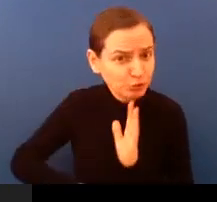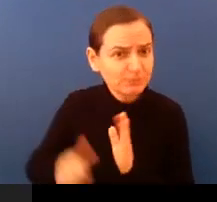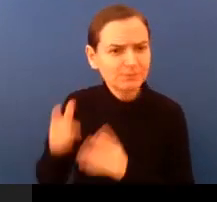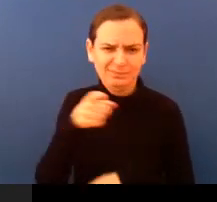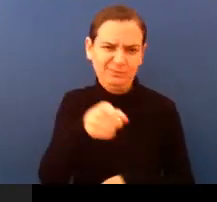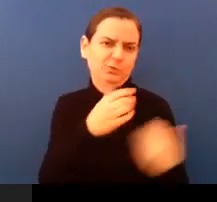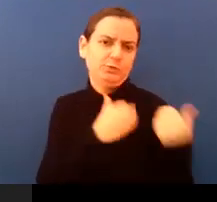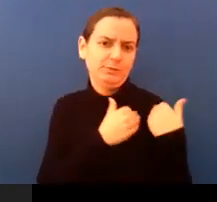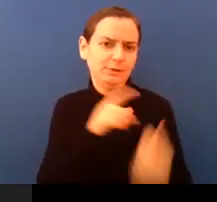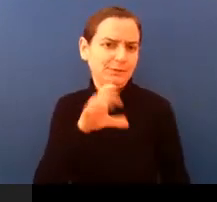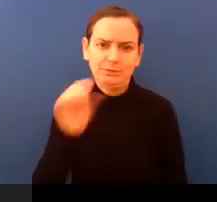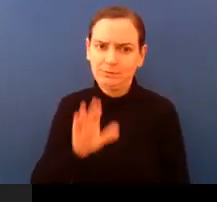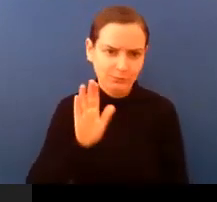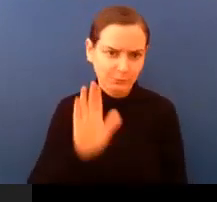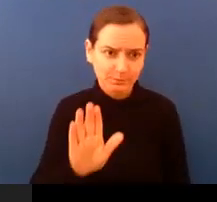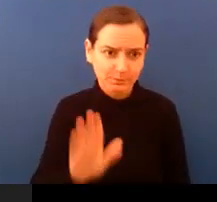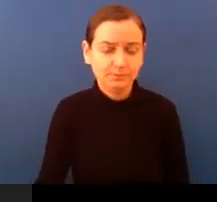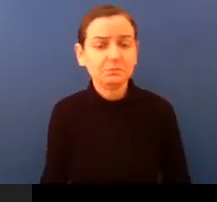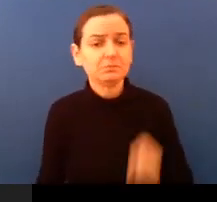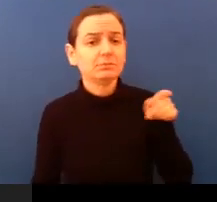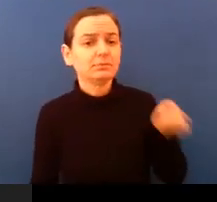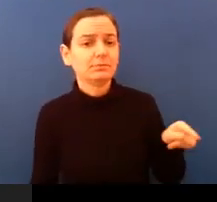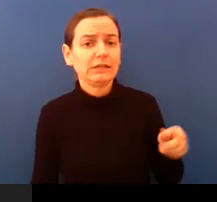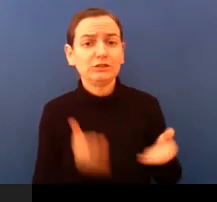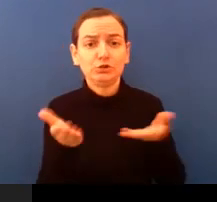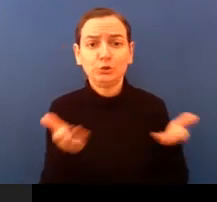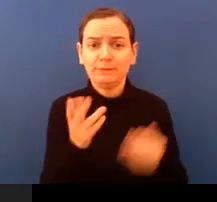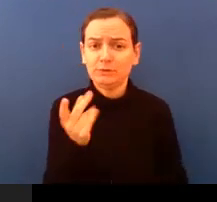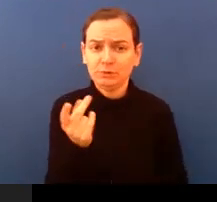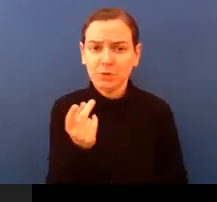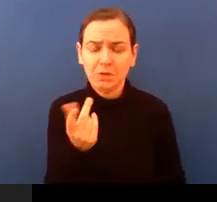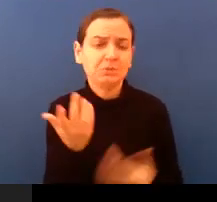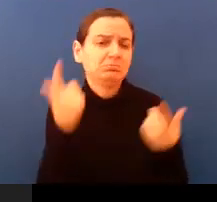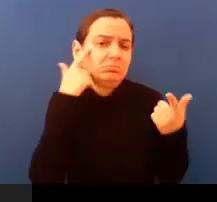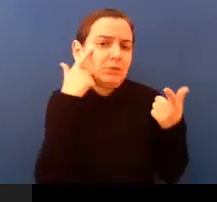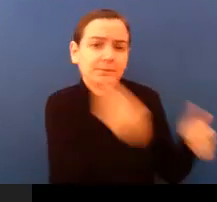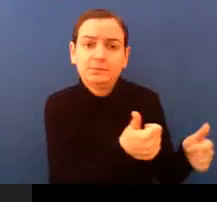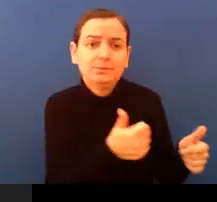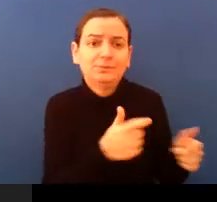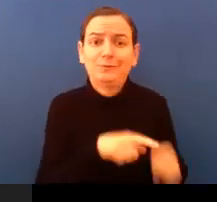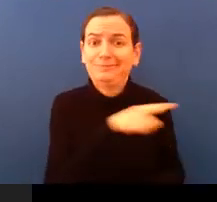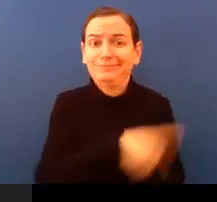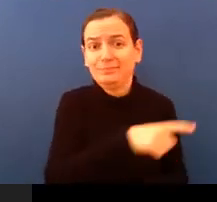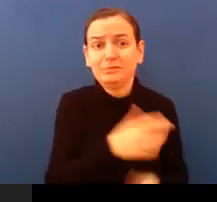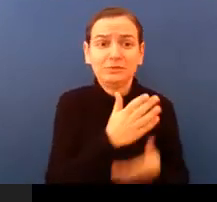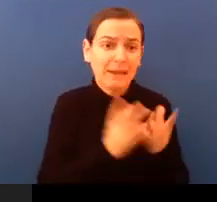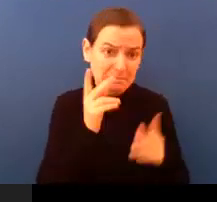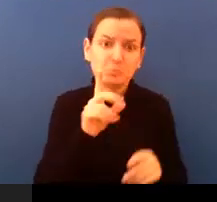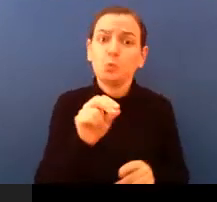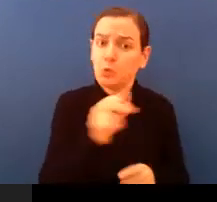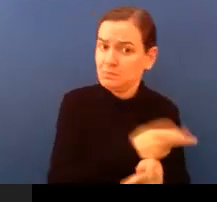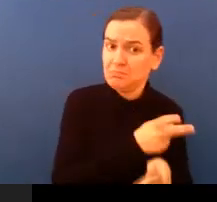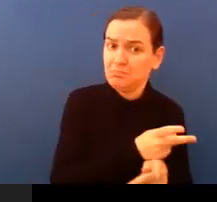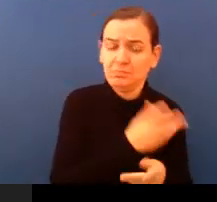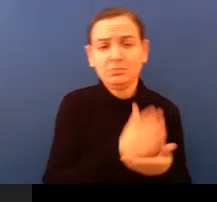that, not any other member of your family. That is your responsibility. Service dogs, which are not trained as